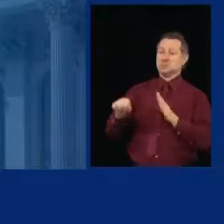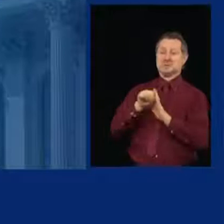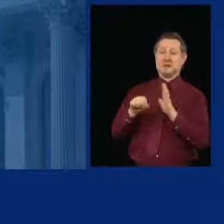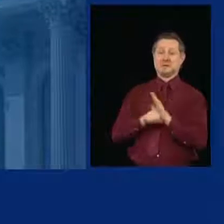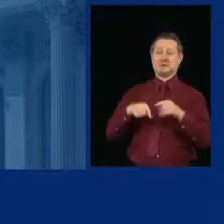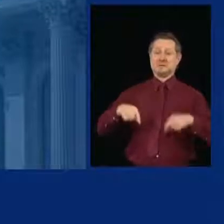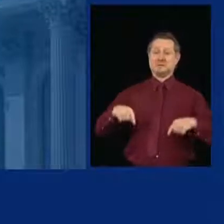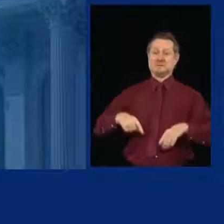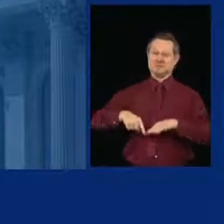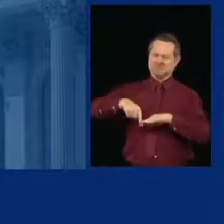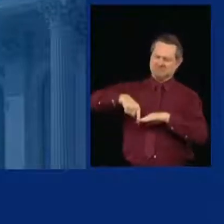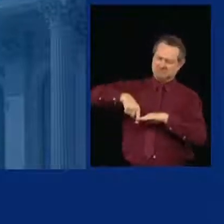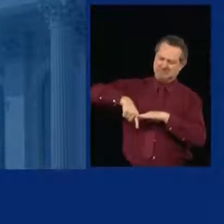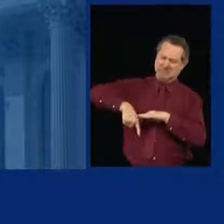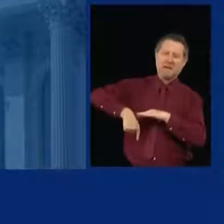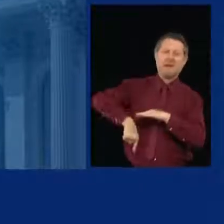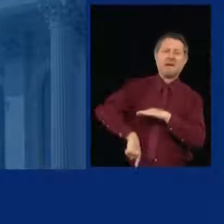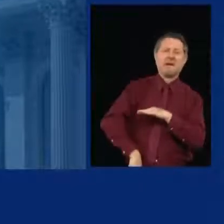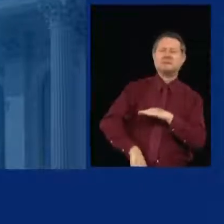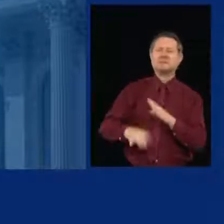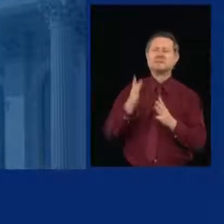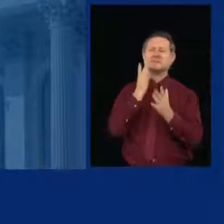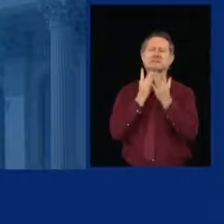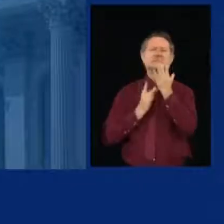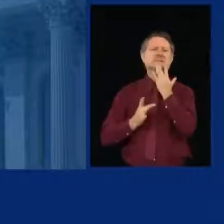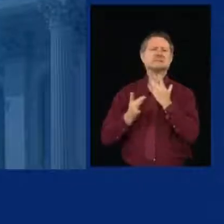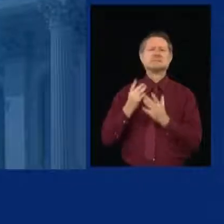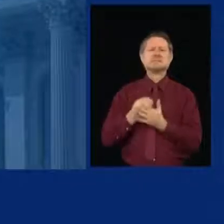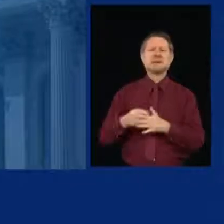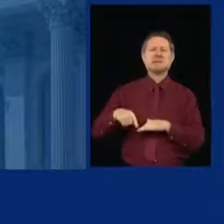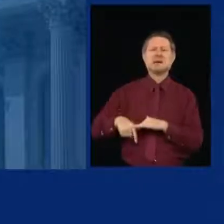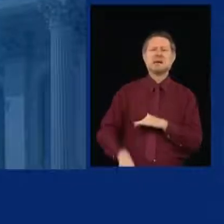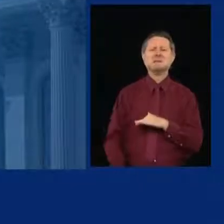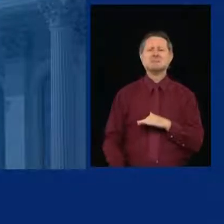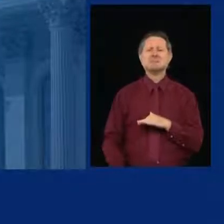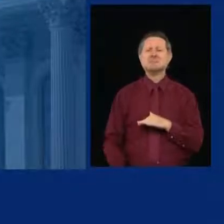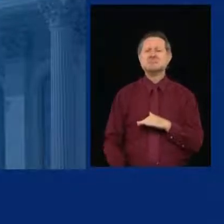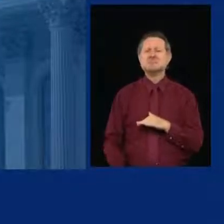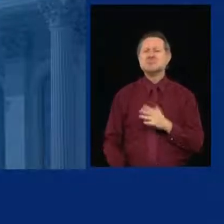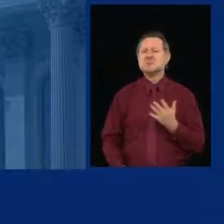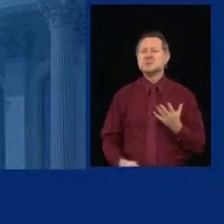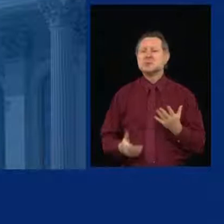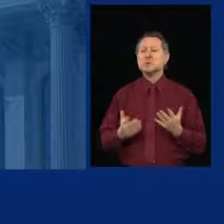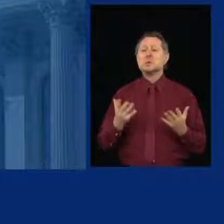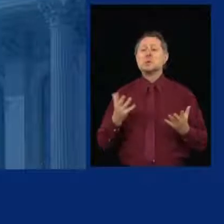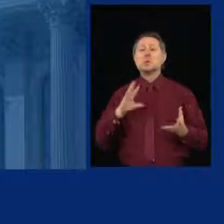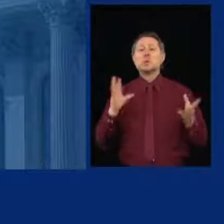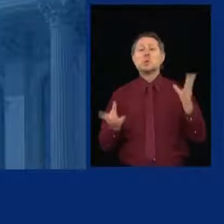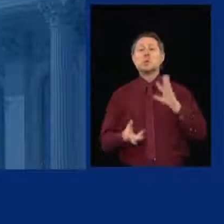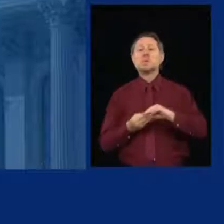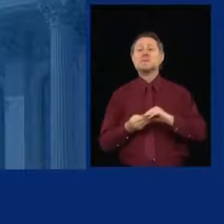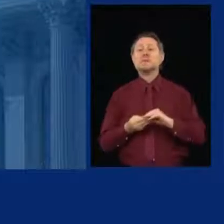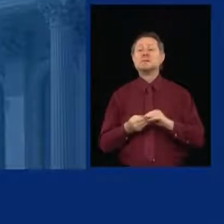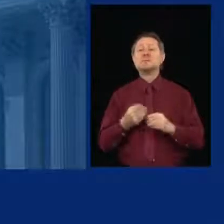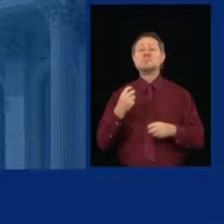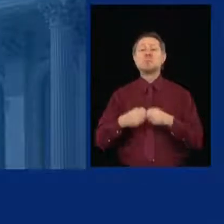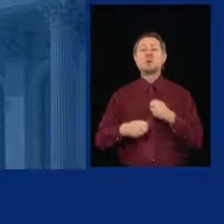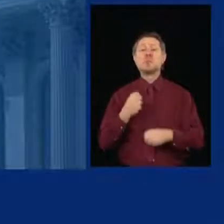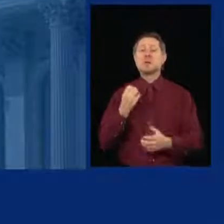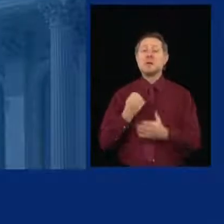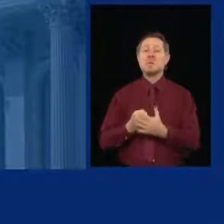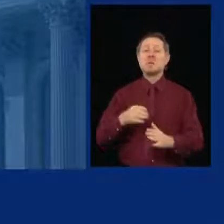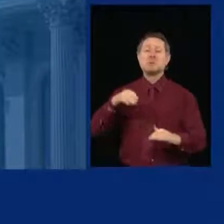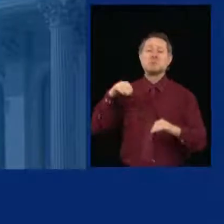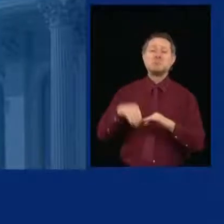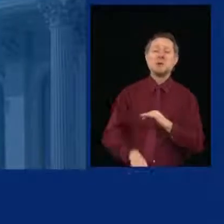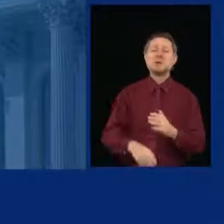in the state. It's the collective of all the individual economic problems. And when you add up the